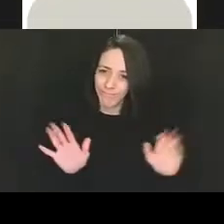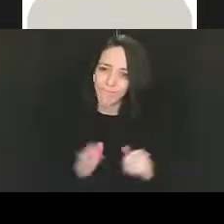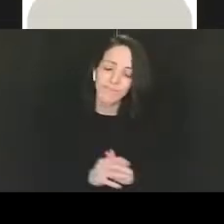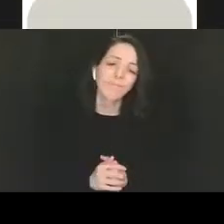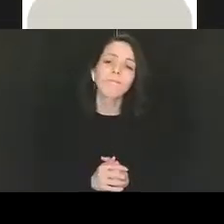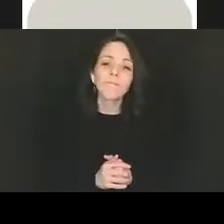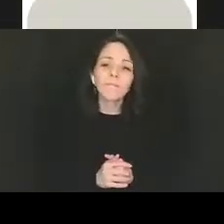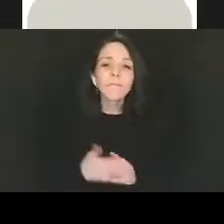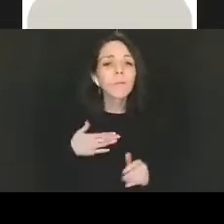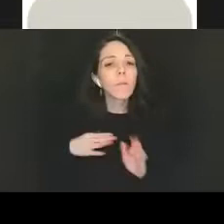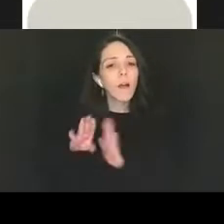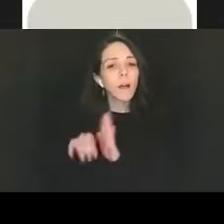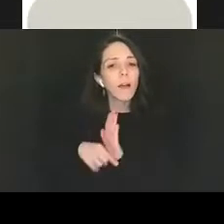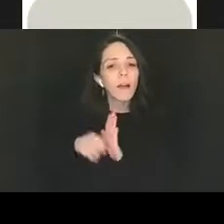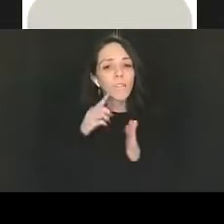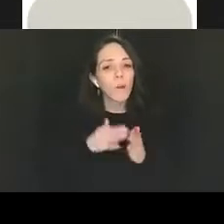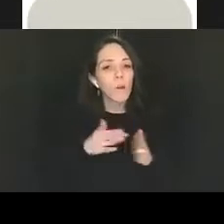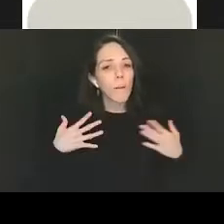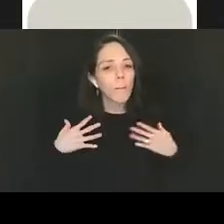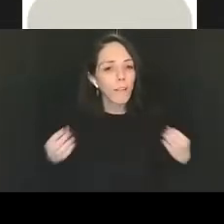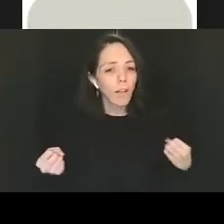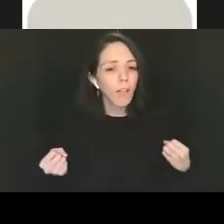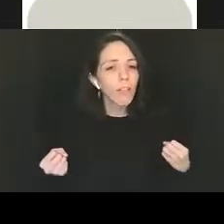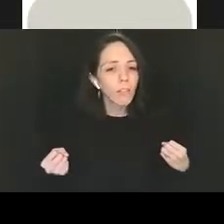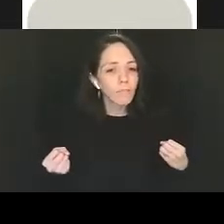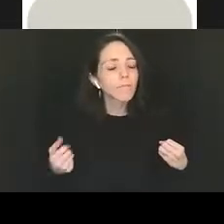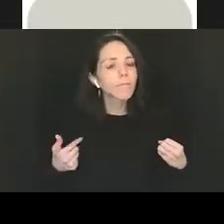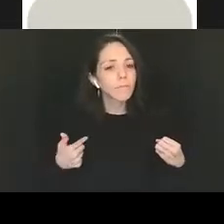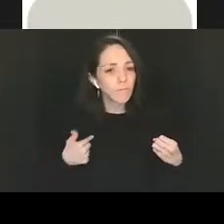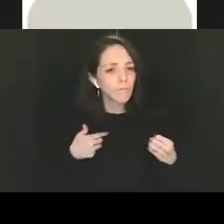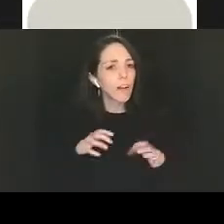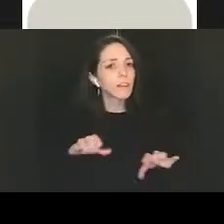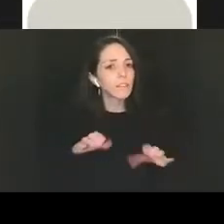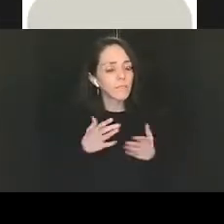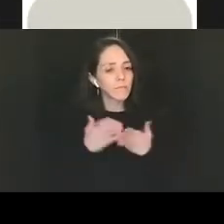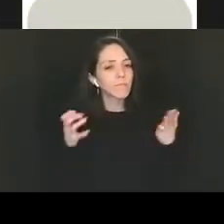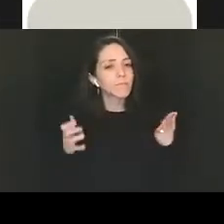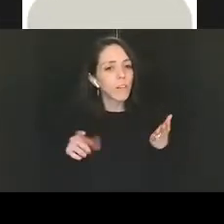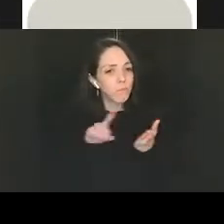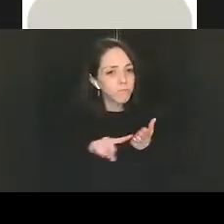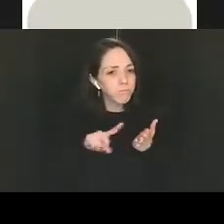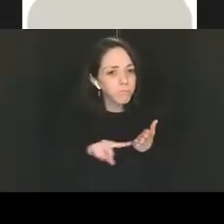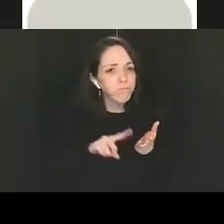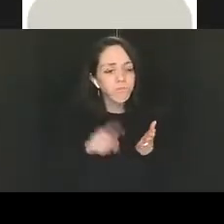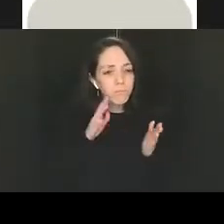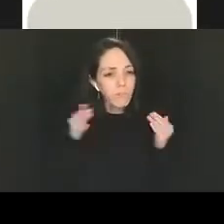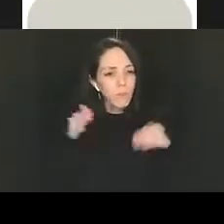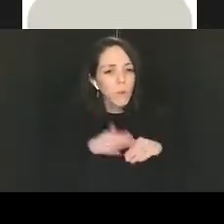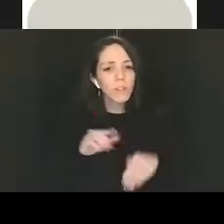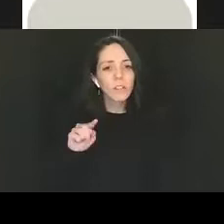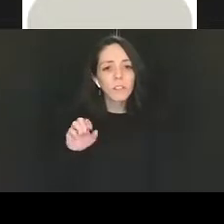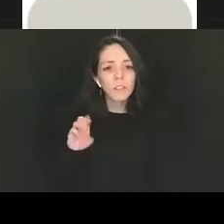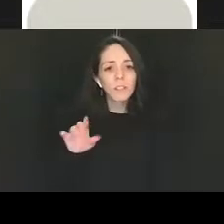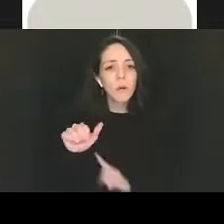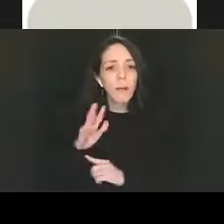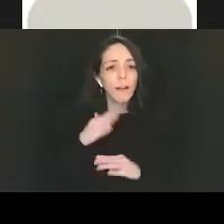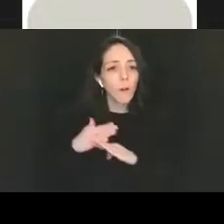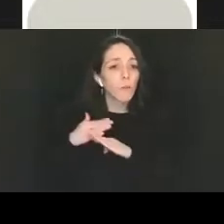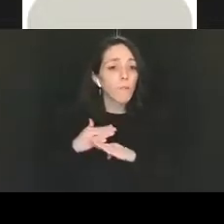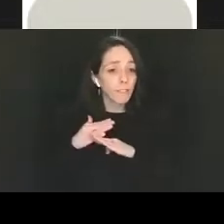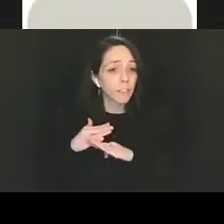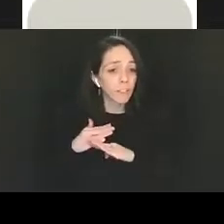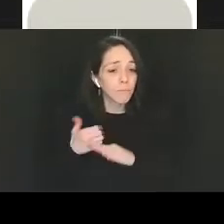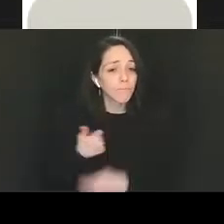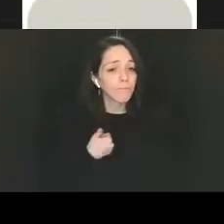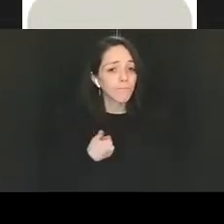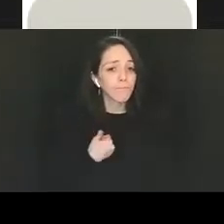my background is in public health and did a lot of focus on tobacco prevention myself, and